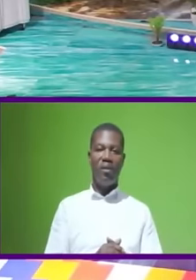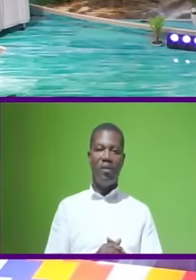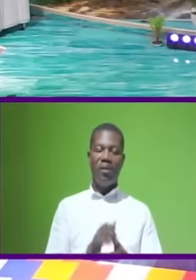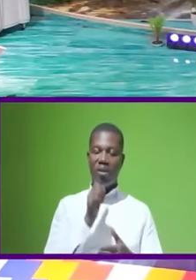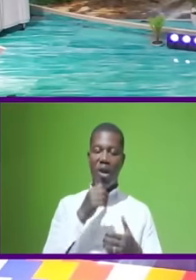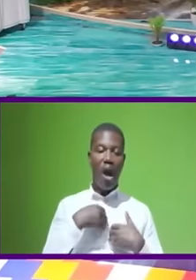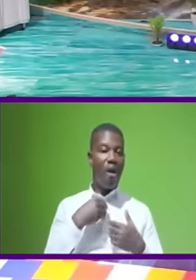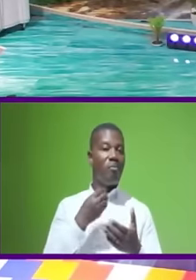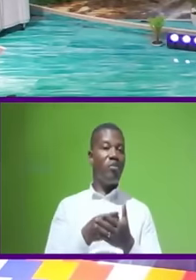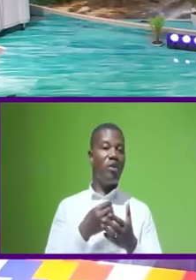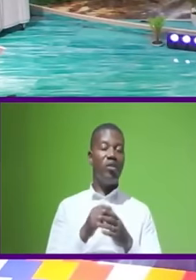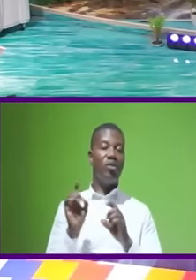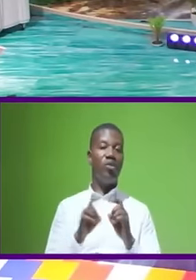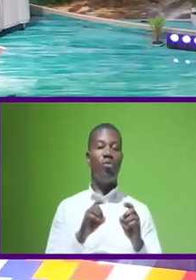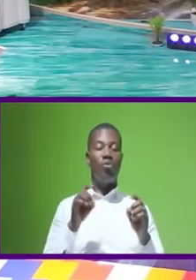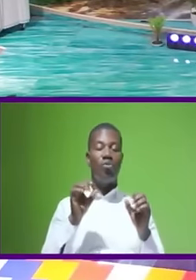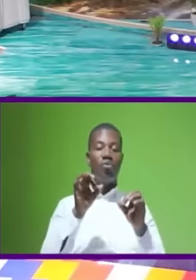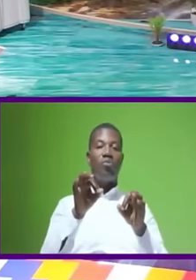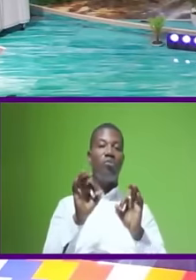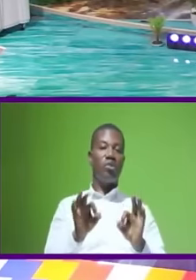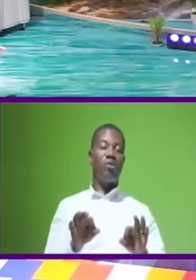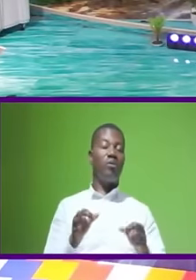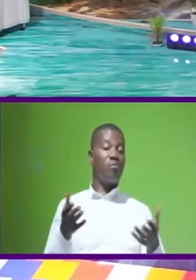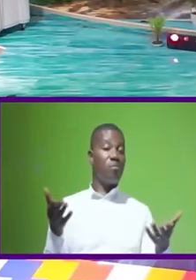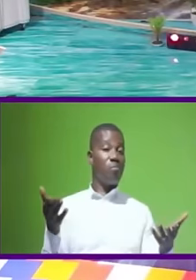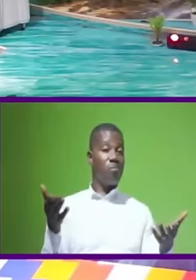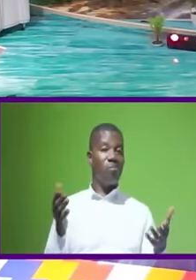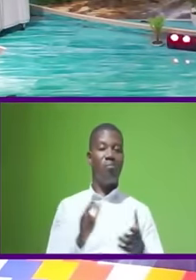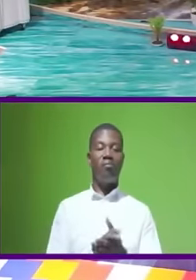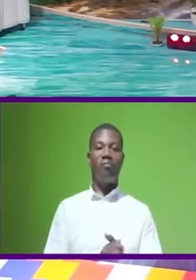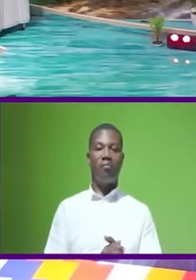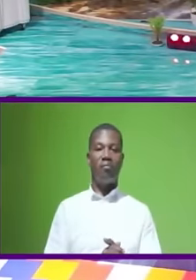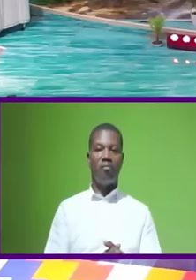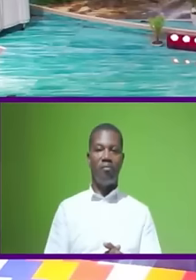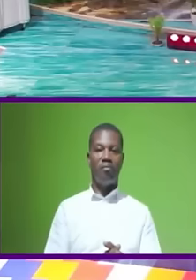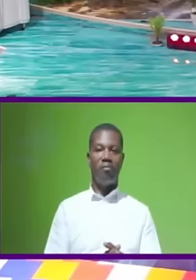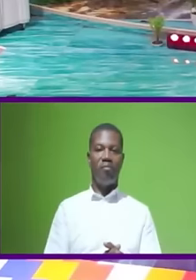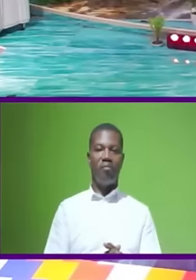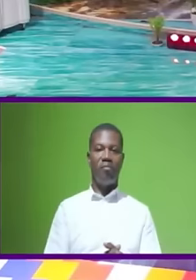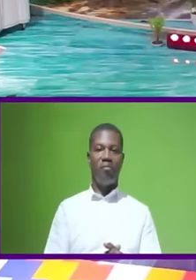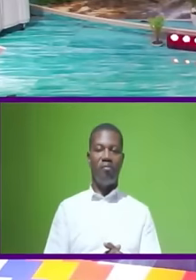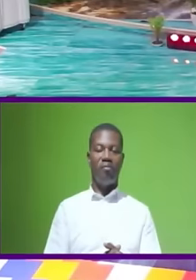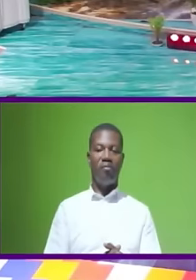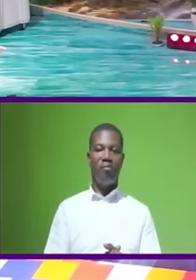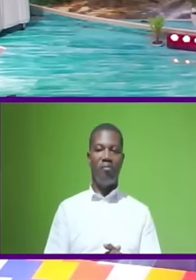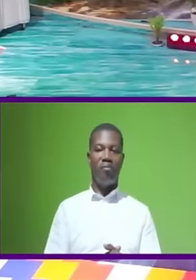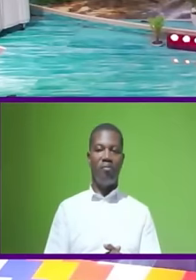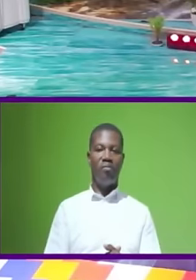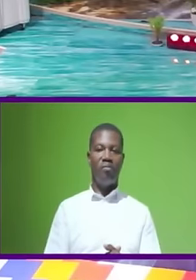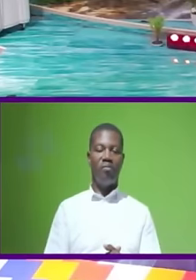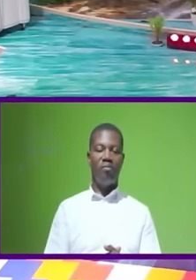So recently my father was demised and then I needed money for the funeral.